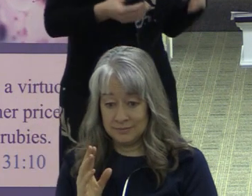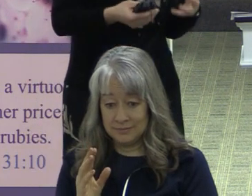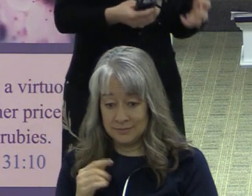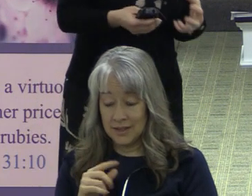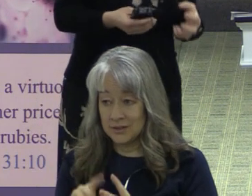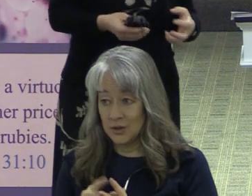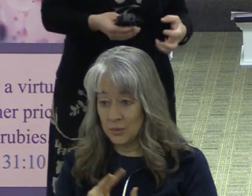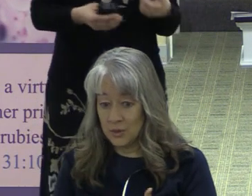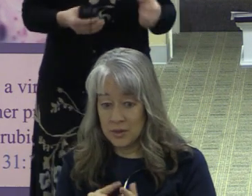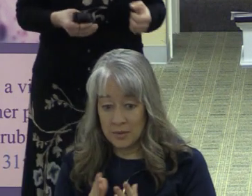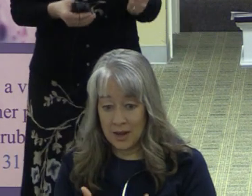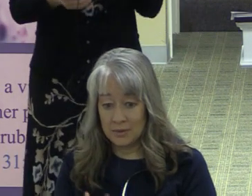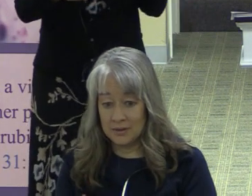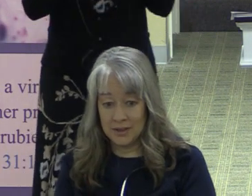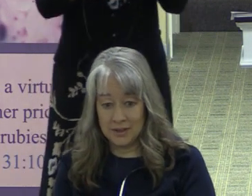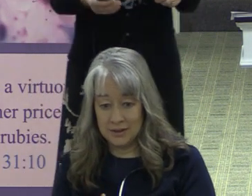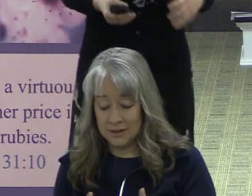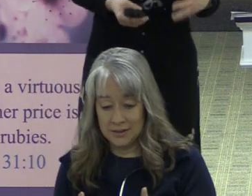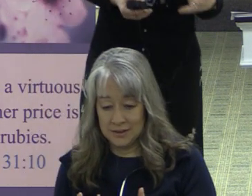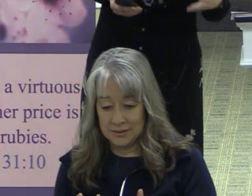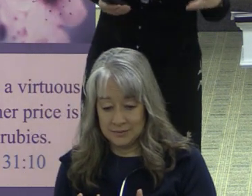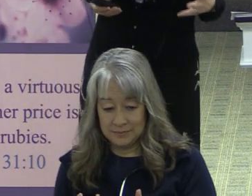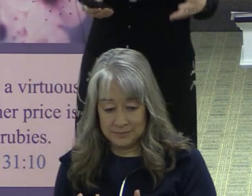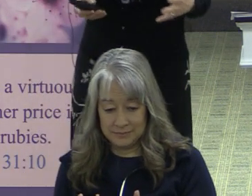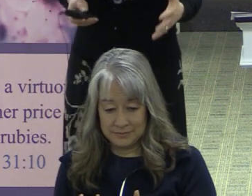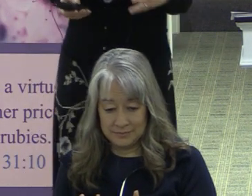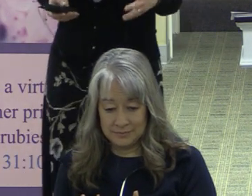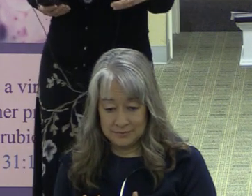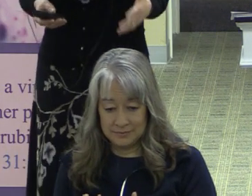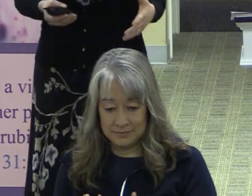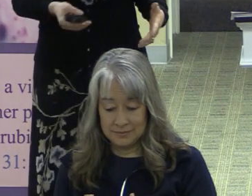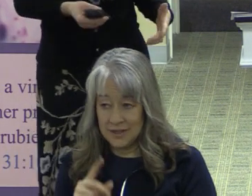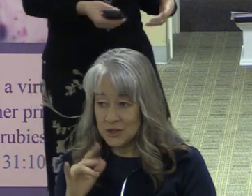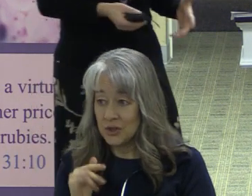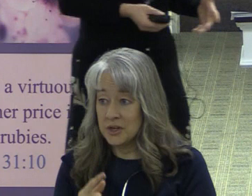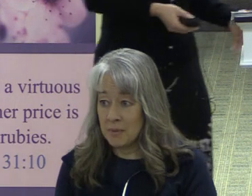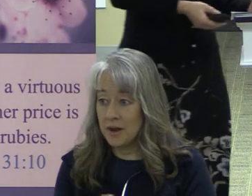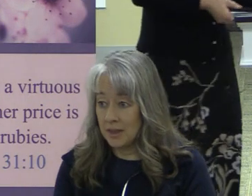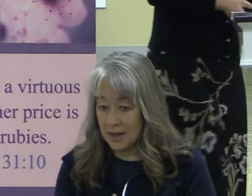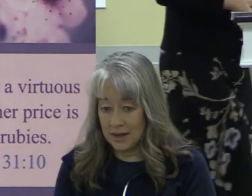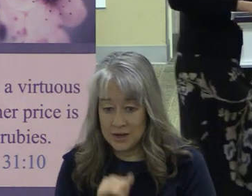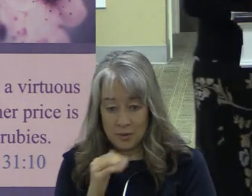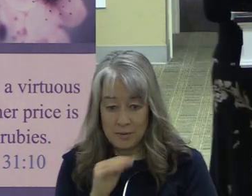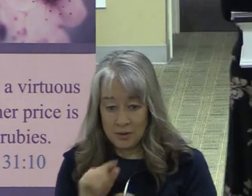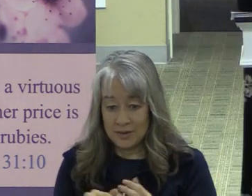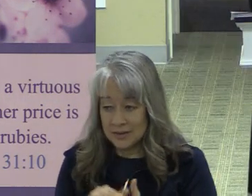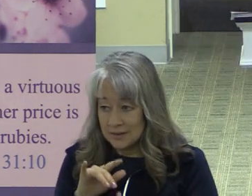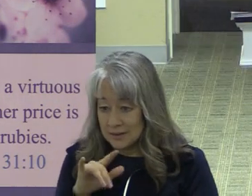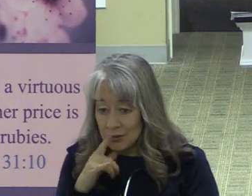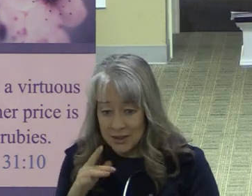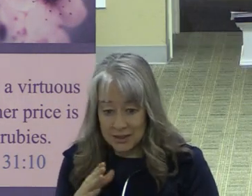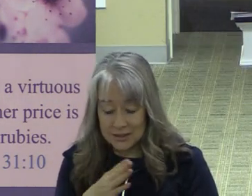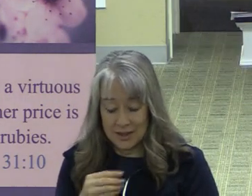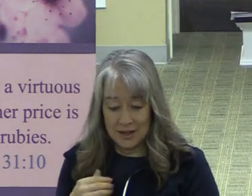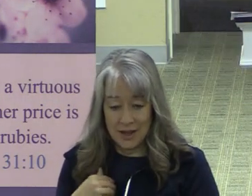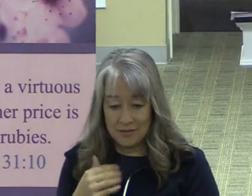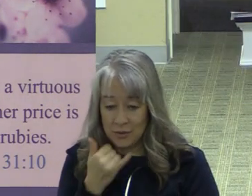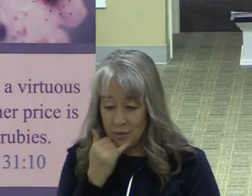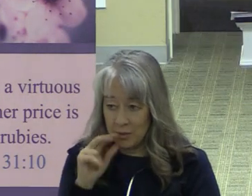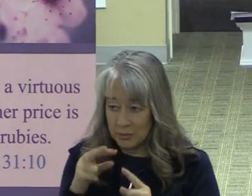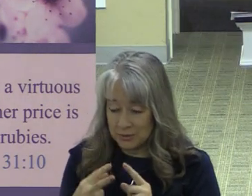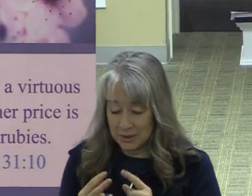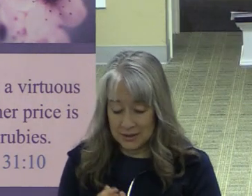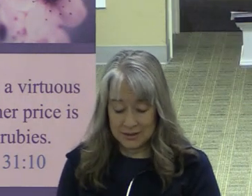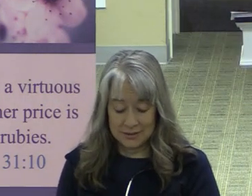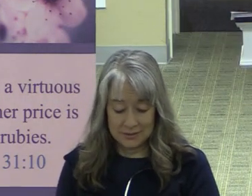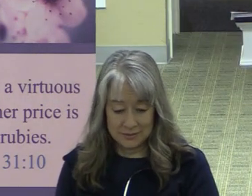I started reading the Bible like eternity depended on it. I didn't want to be around these little kids and like have the wrong